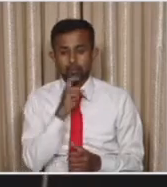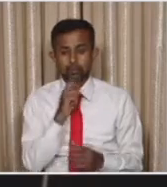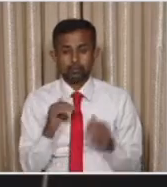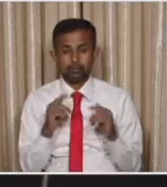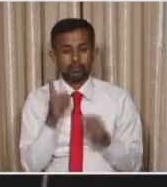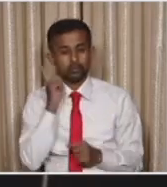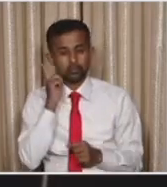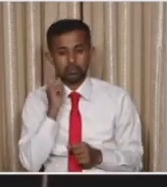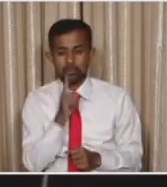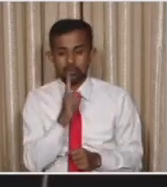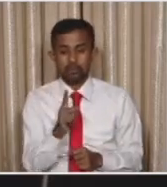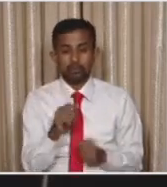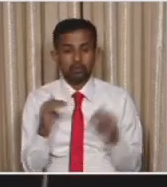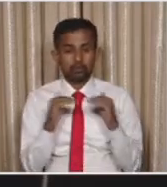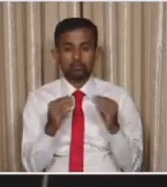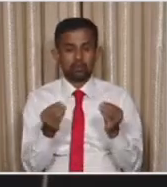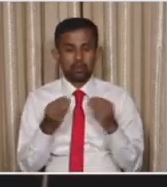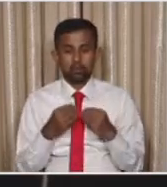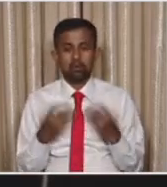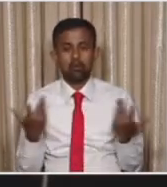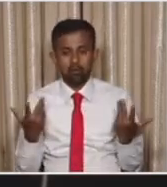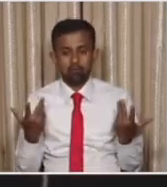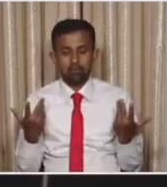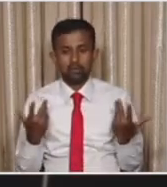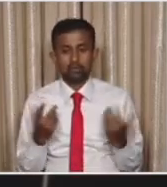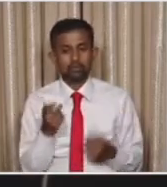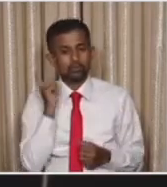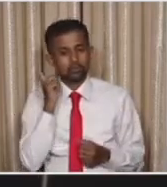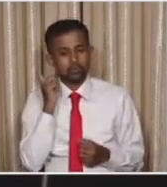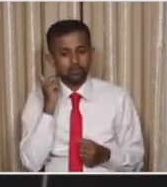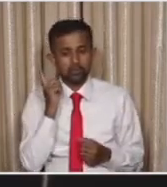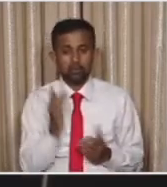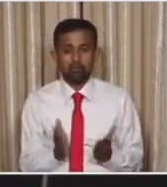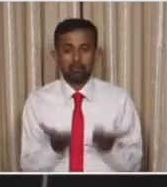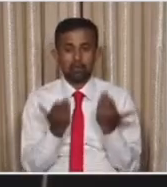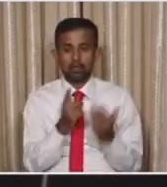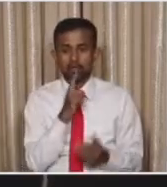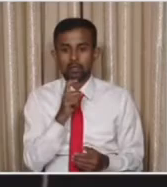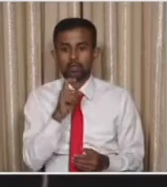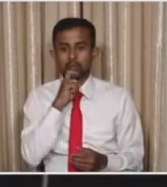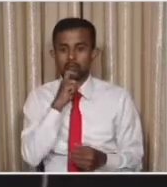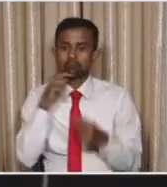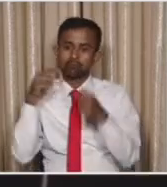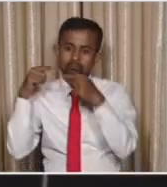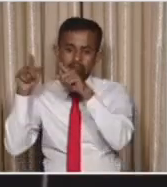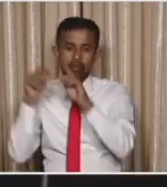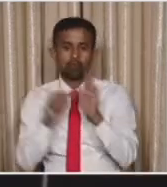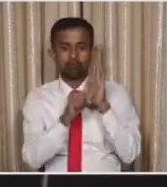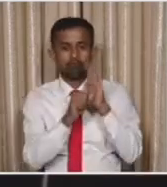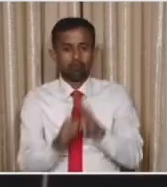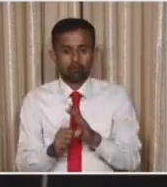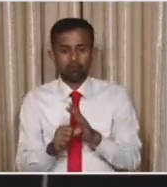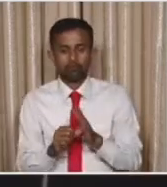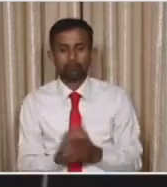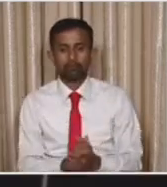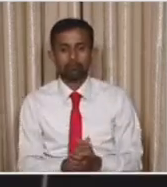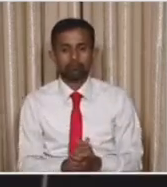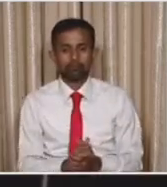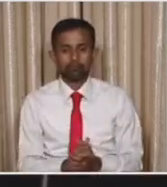insulting the courts, I ask the courts, have you not insulted the poor people in this country so long, so